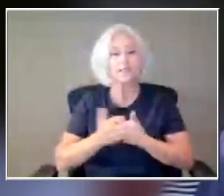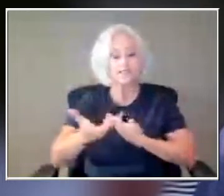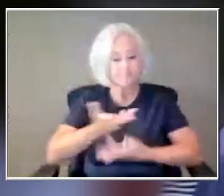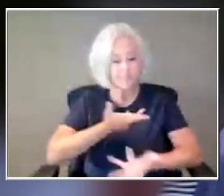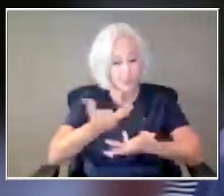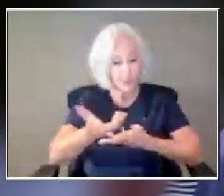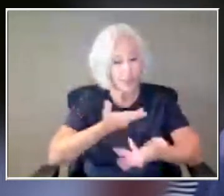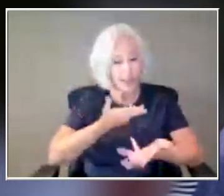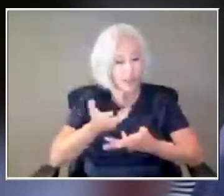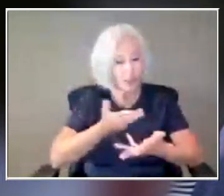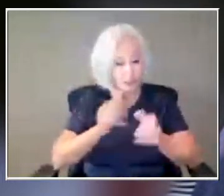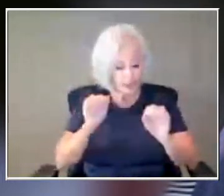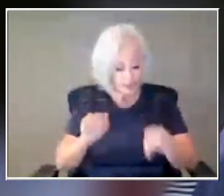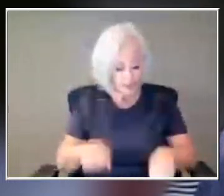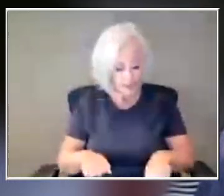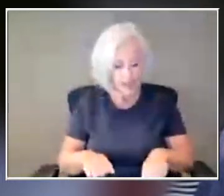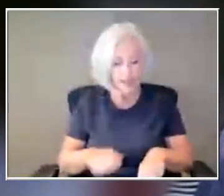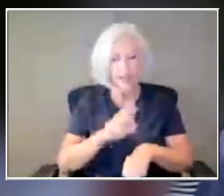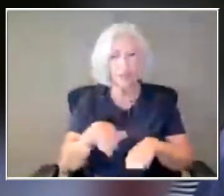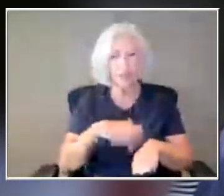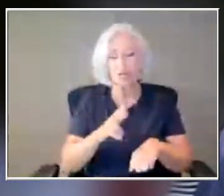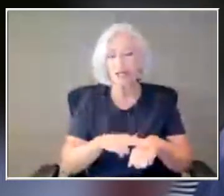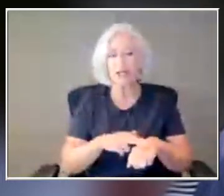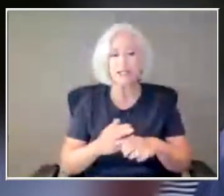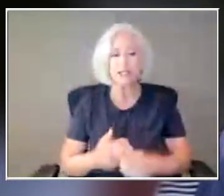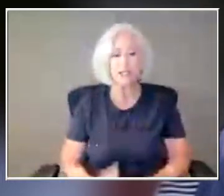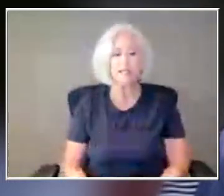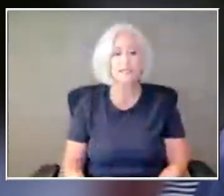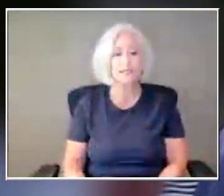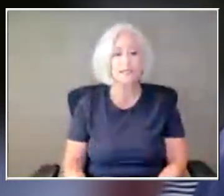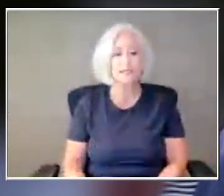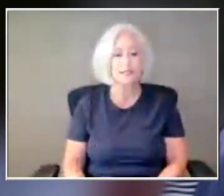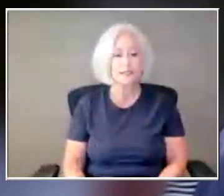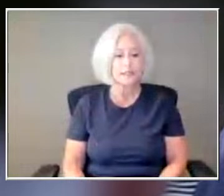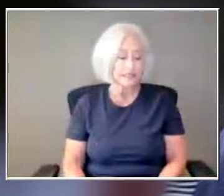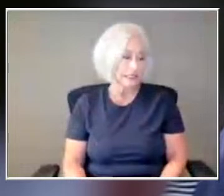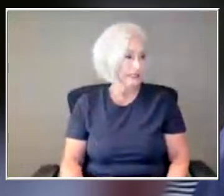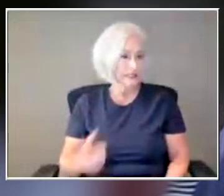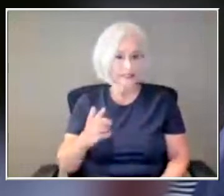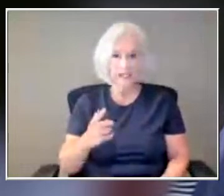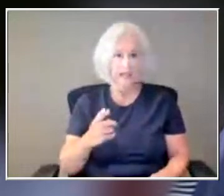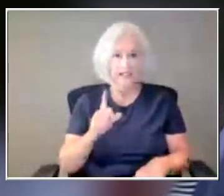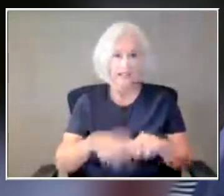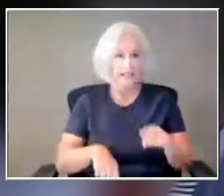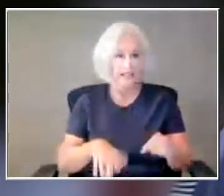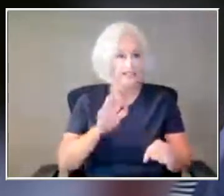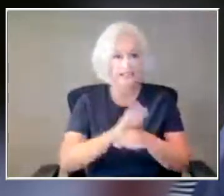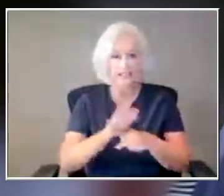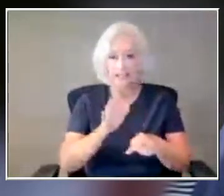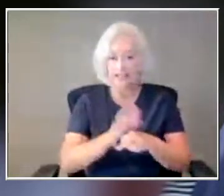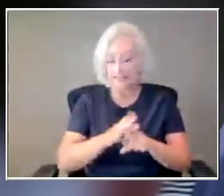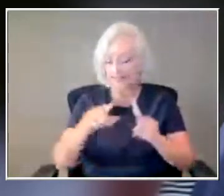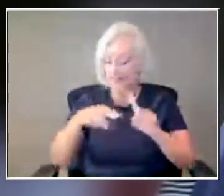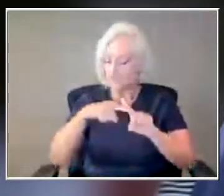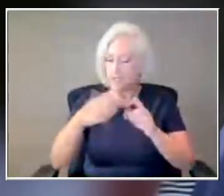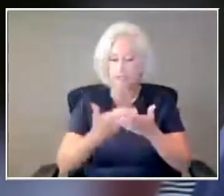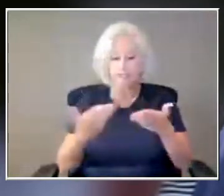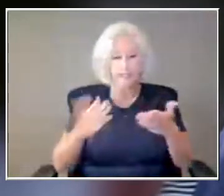interactions normally. I can't say enough about the treatment, honestly.